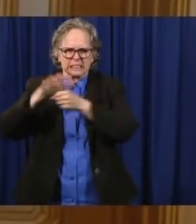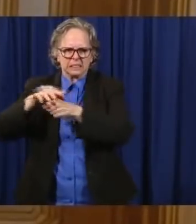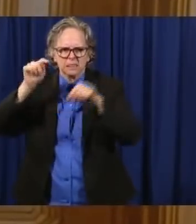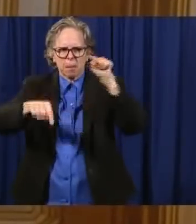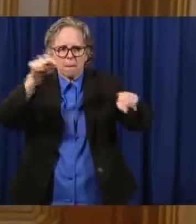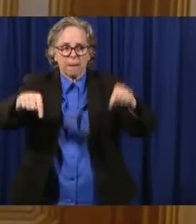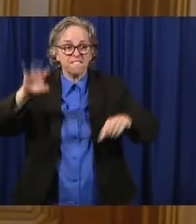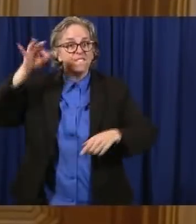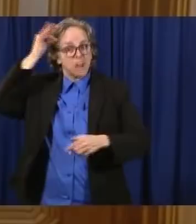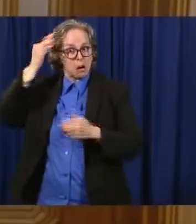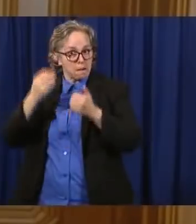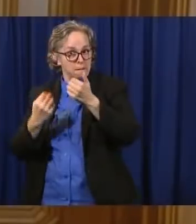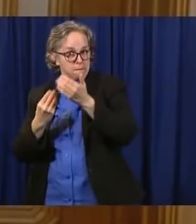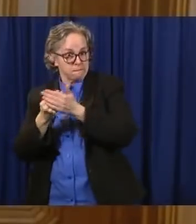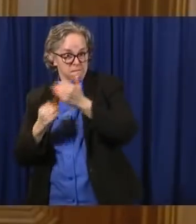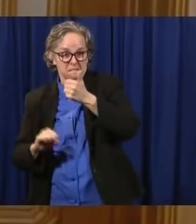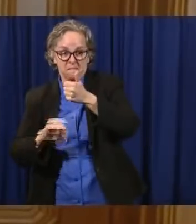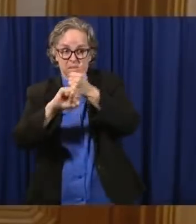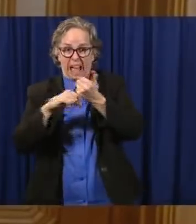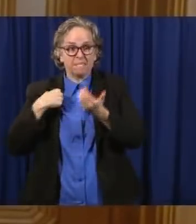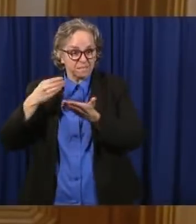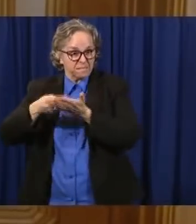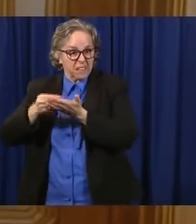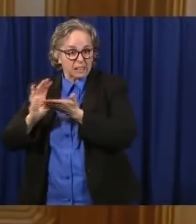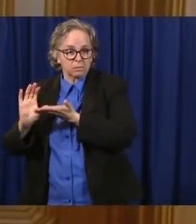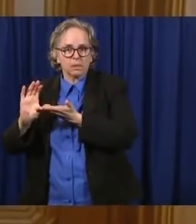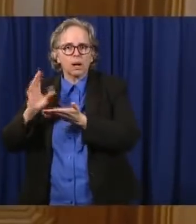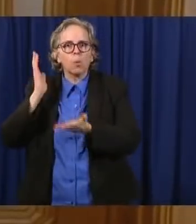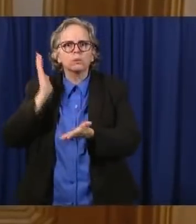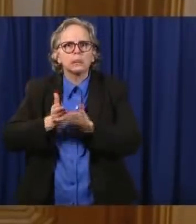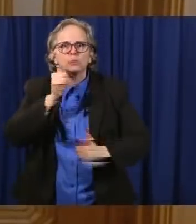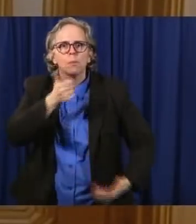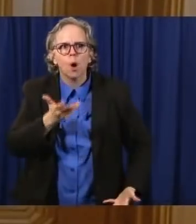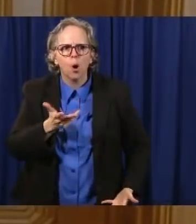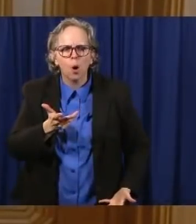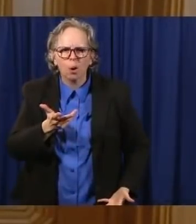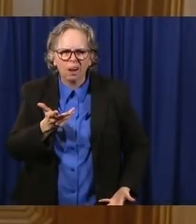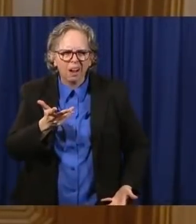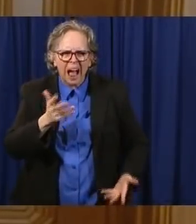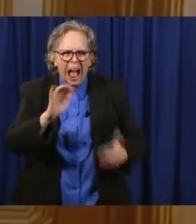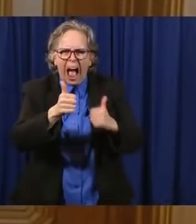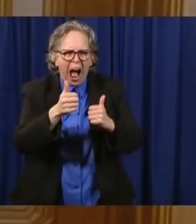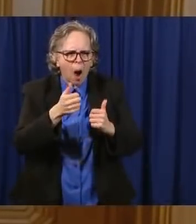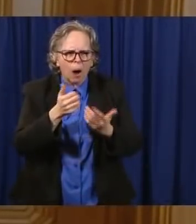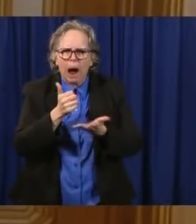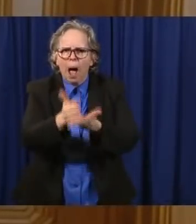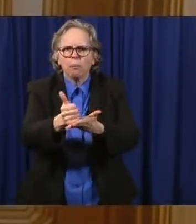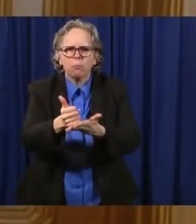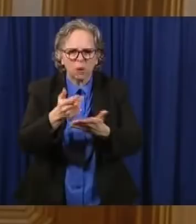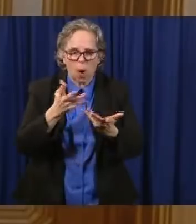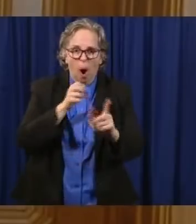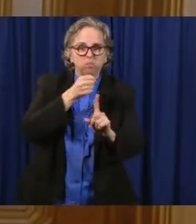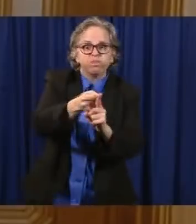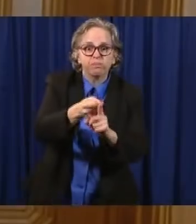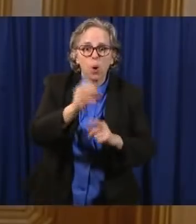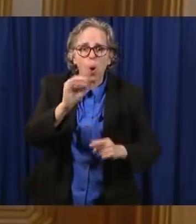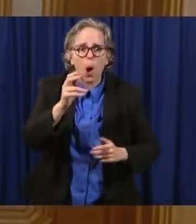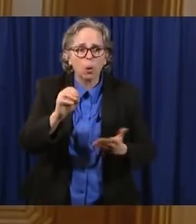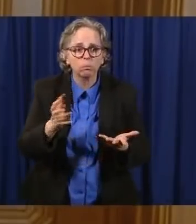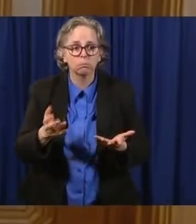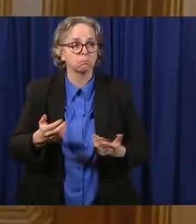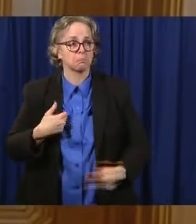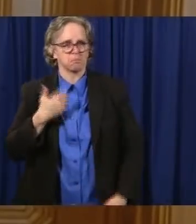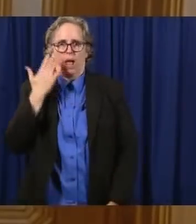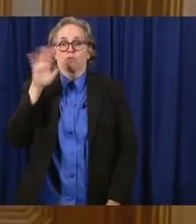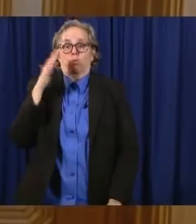ending tomorrow, the funding. So I'm just wondering how this affects Ohio. No, I don't know.